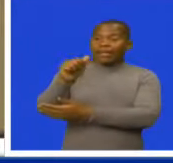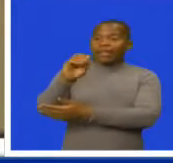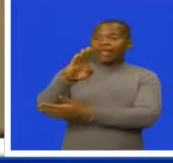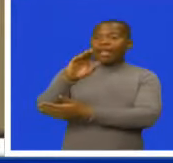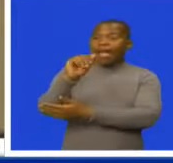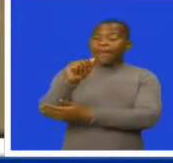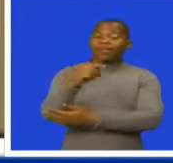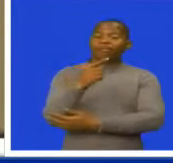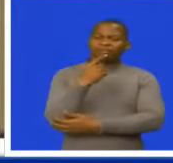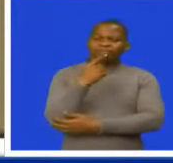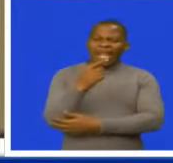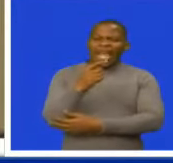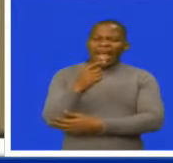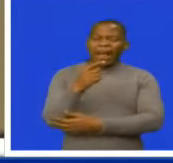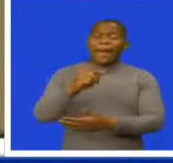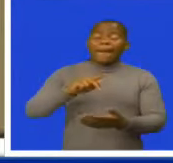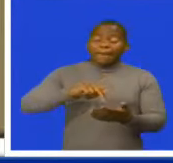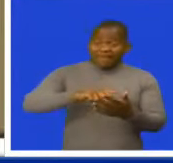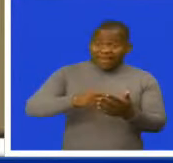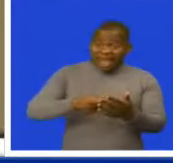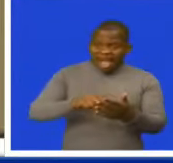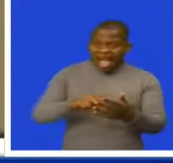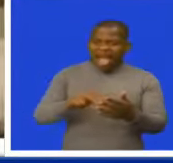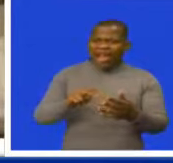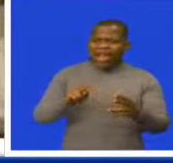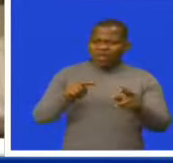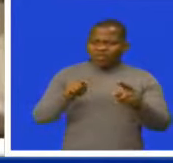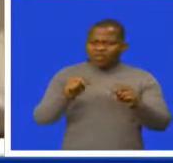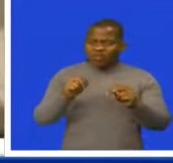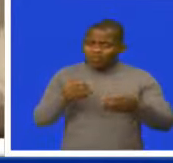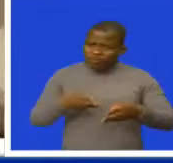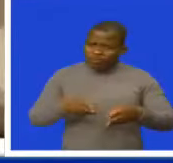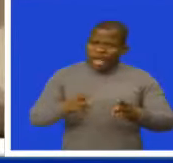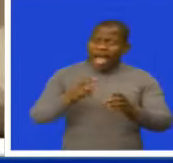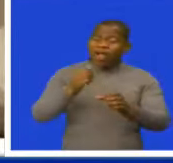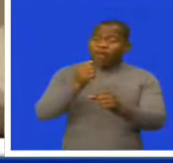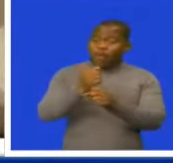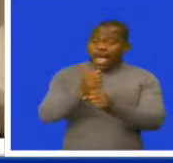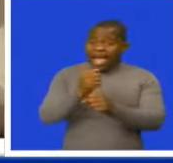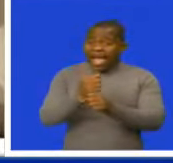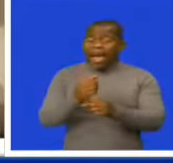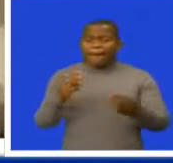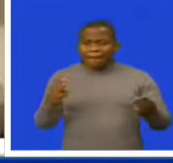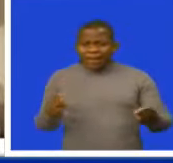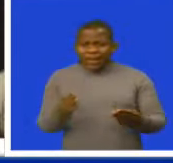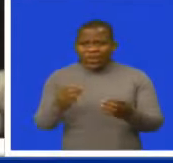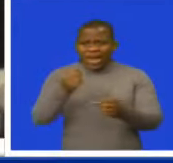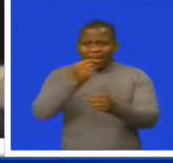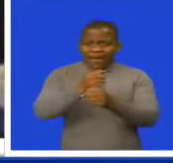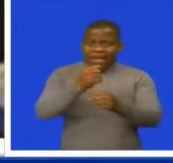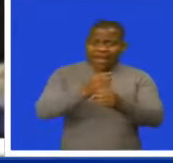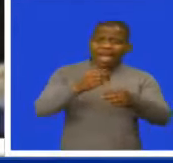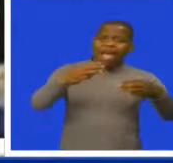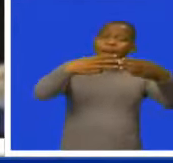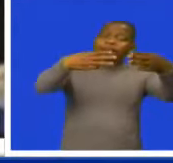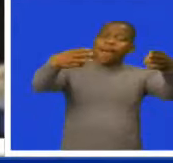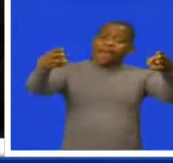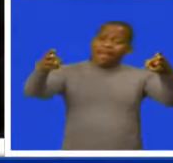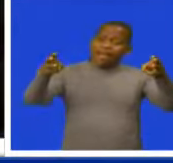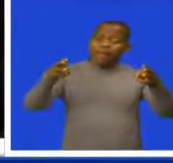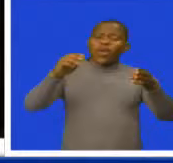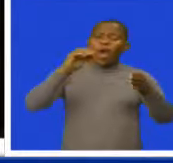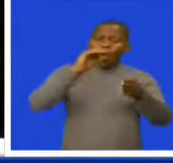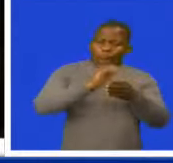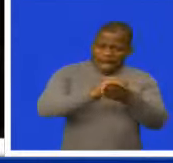lwekusebenta kanye nekubuka ukuthi tisebenti tePhalamende tibekeke kahle yini lapho tisebentela ngakhona noma kumele